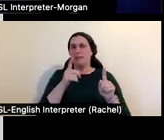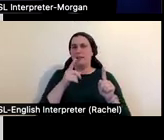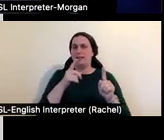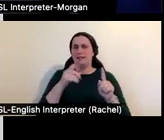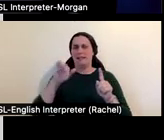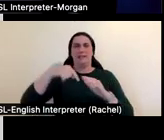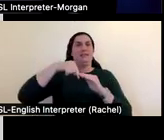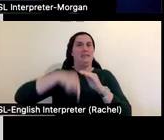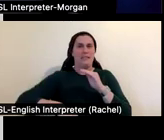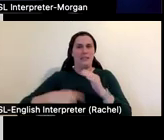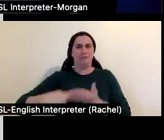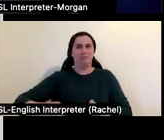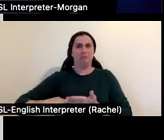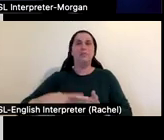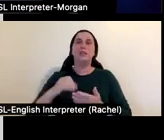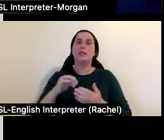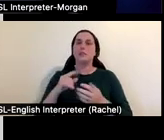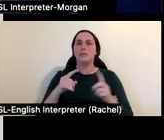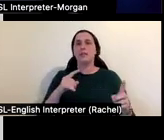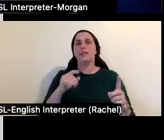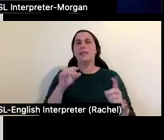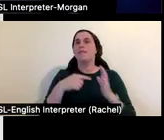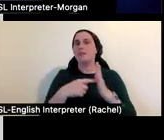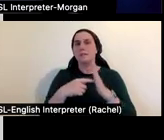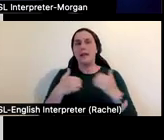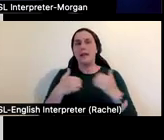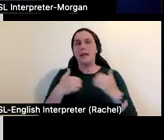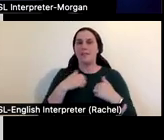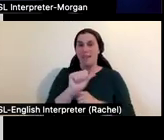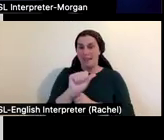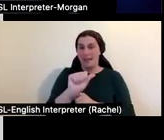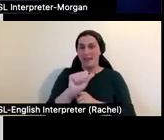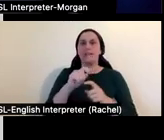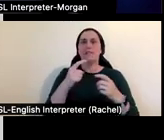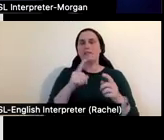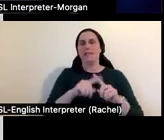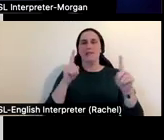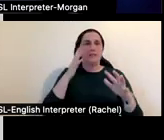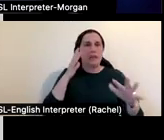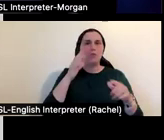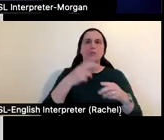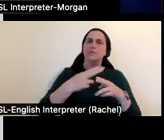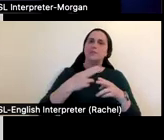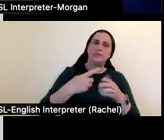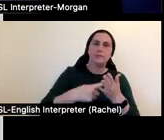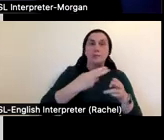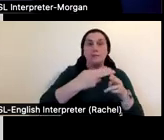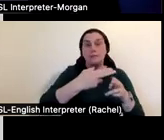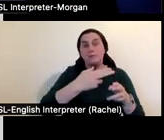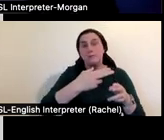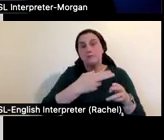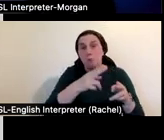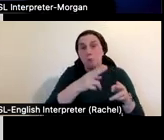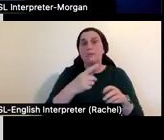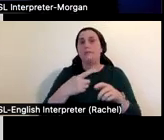it's Ameise, but Affe. So there is a way it's sometimes a little longer or a little shorter. So there is little distinctions, but again, I think,